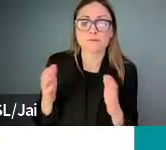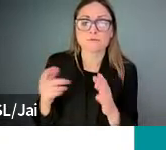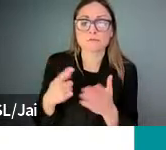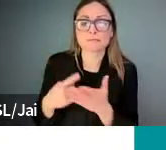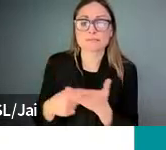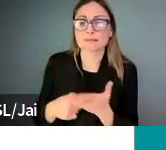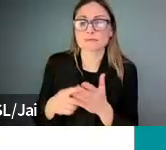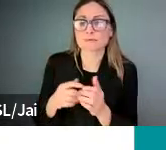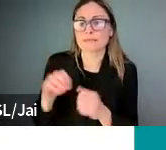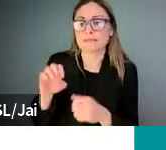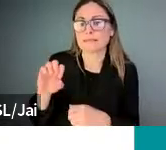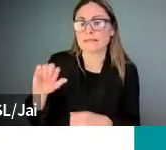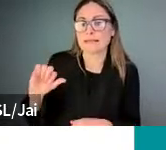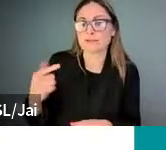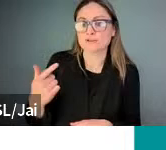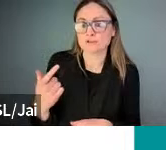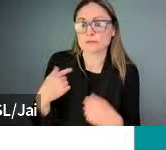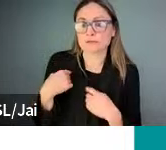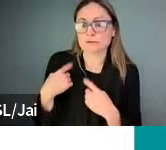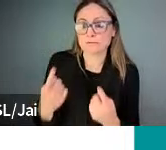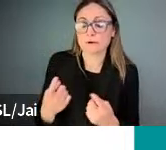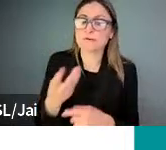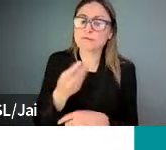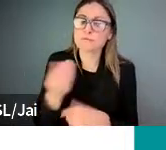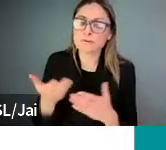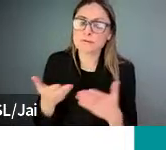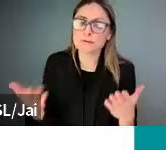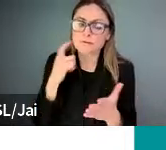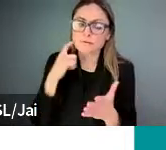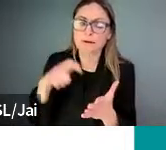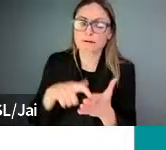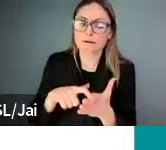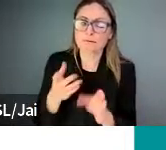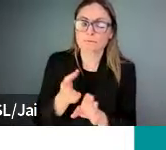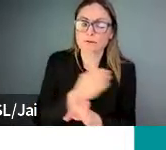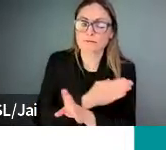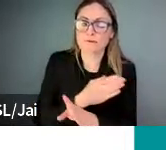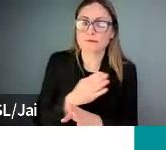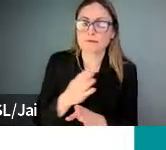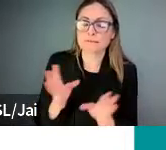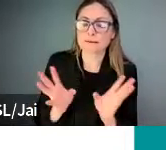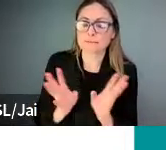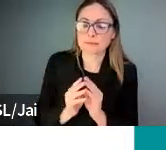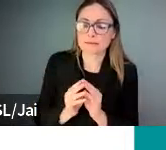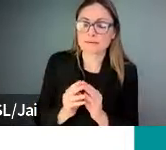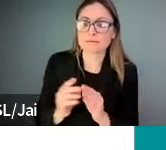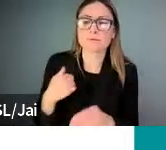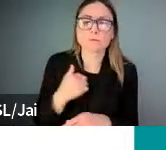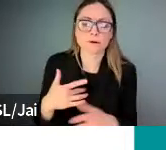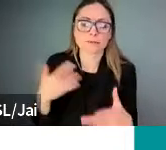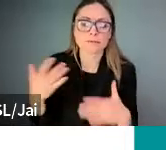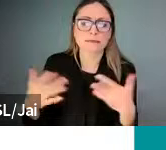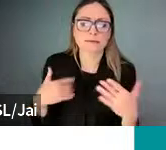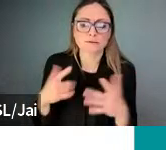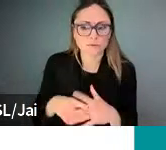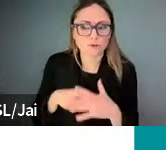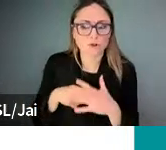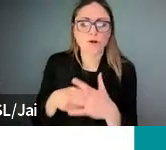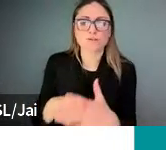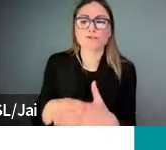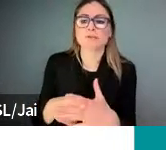far. So while there are a few things that you'll recognize from previous meetings, we're excited to be able to launch into something